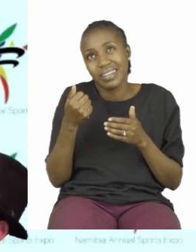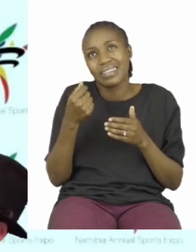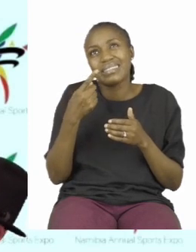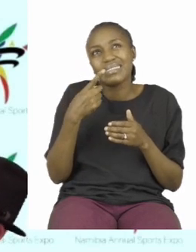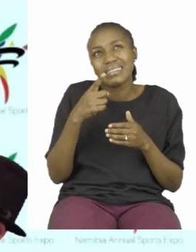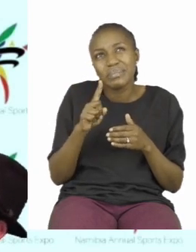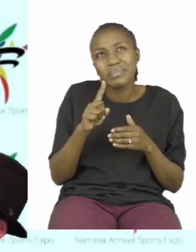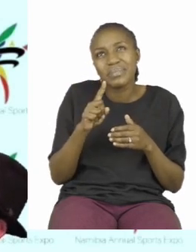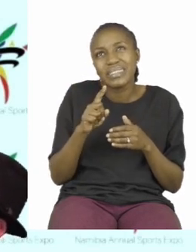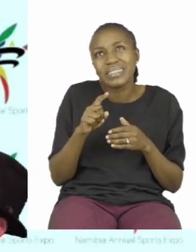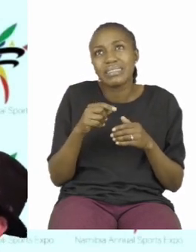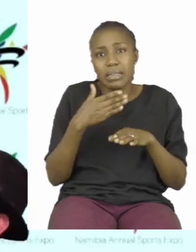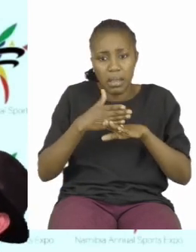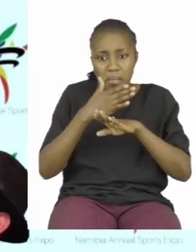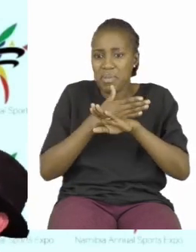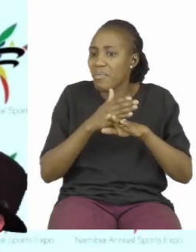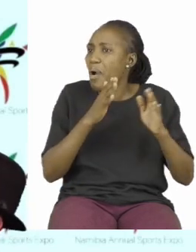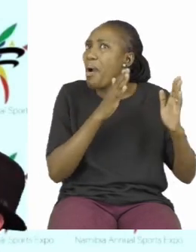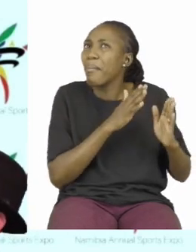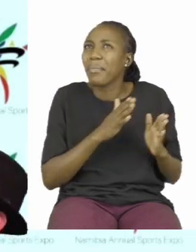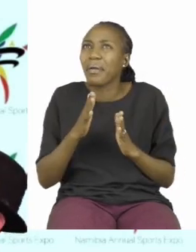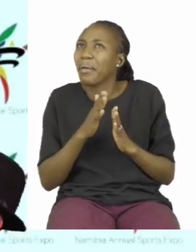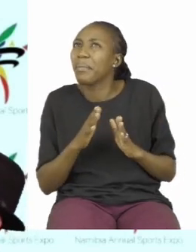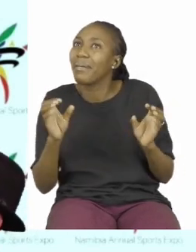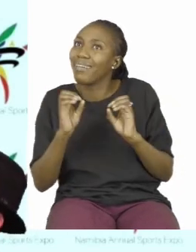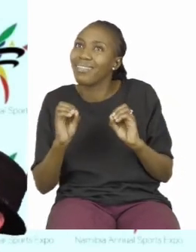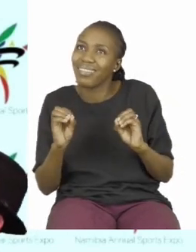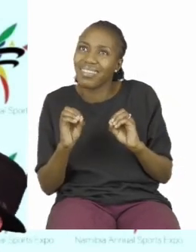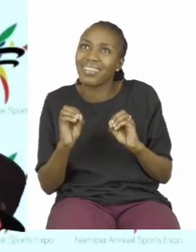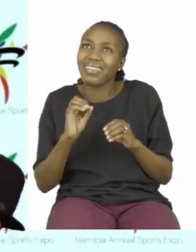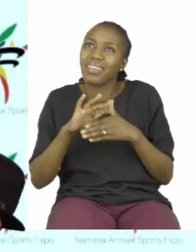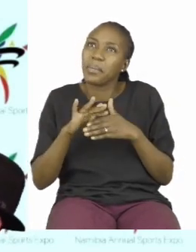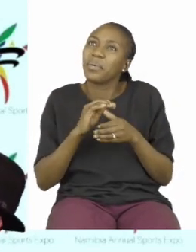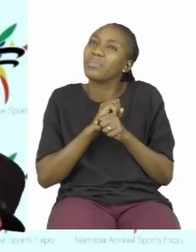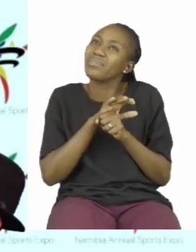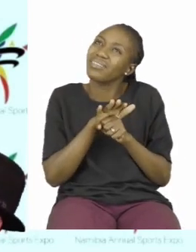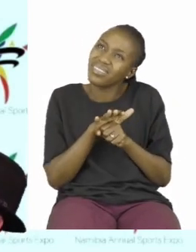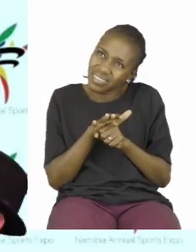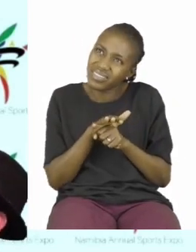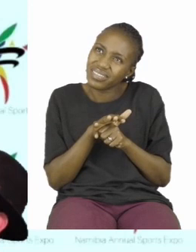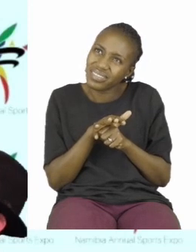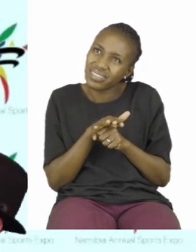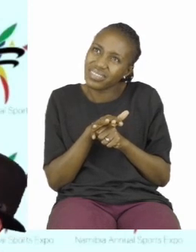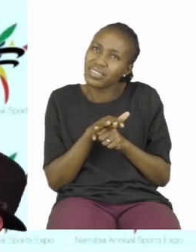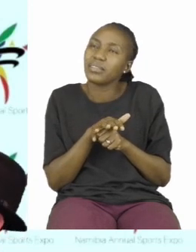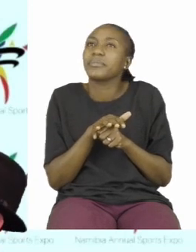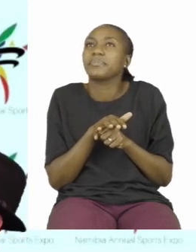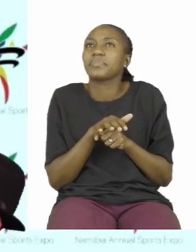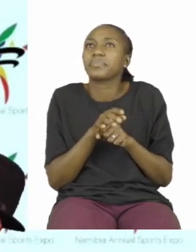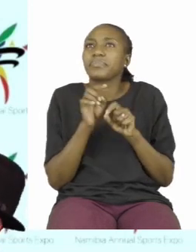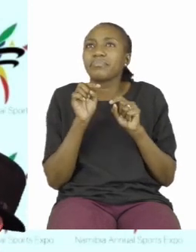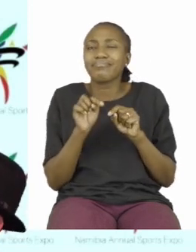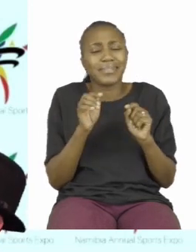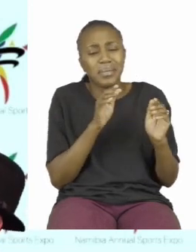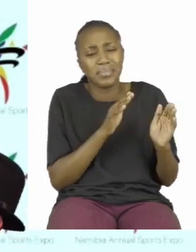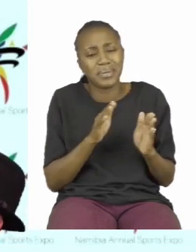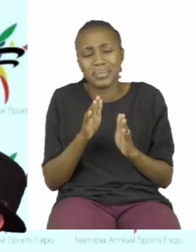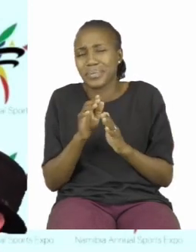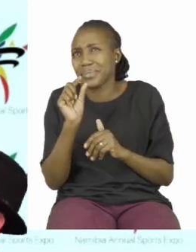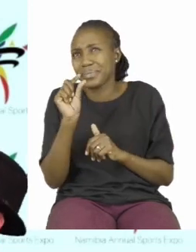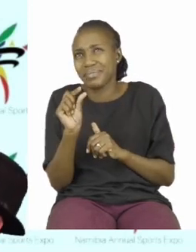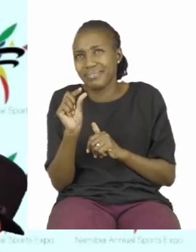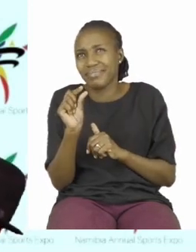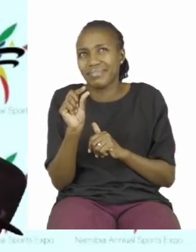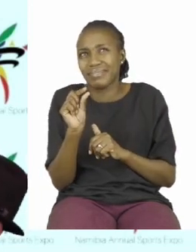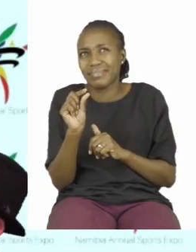any tournaments for preparations. Okay. So in terms of going out and preparing, that we did